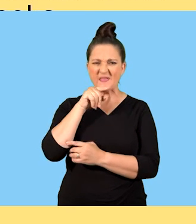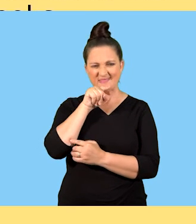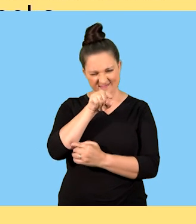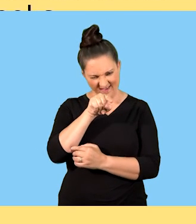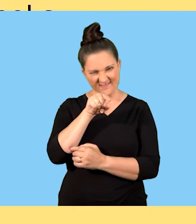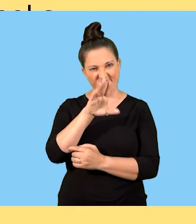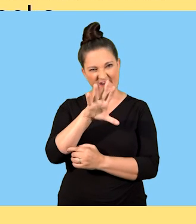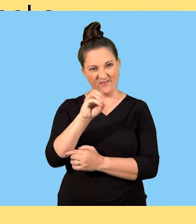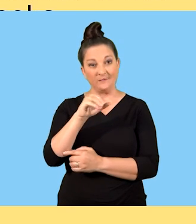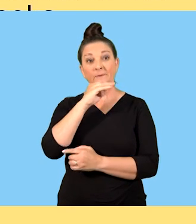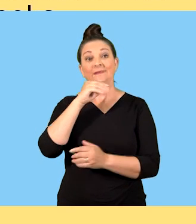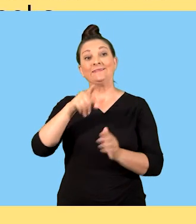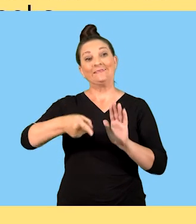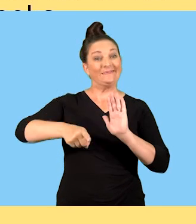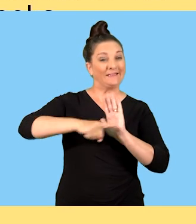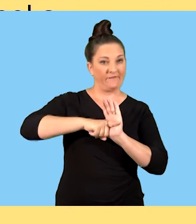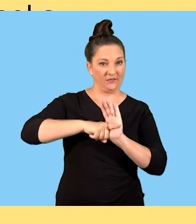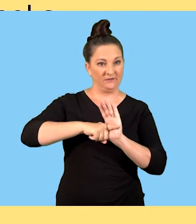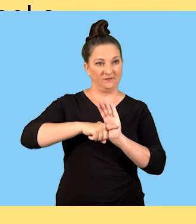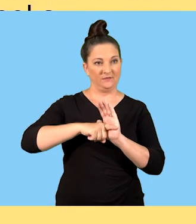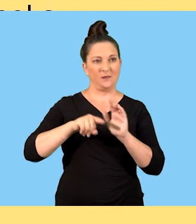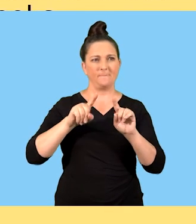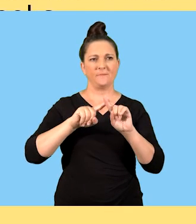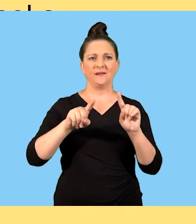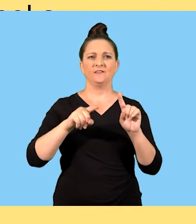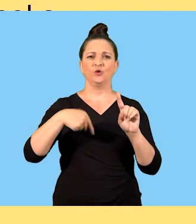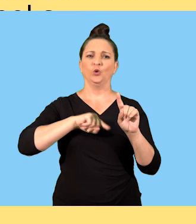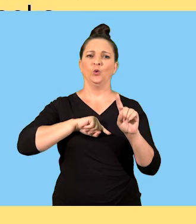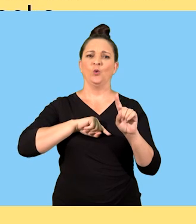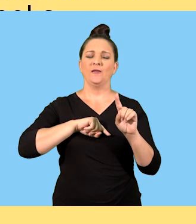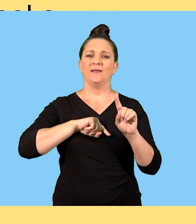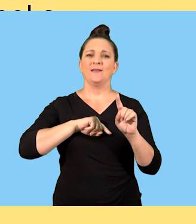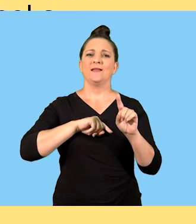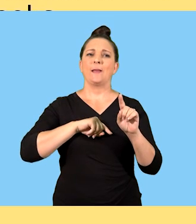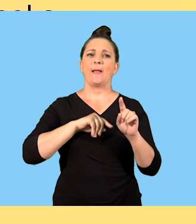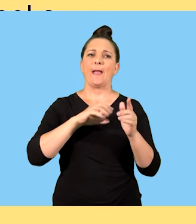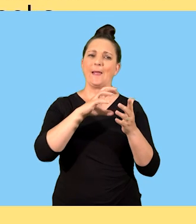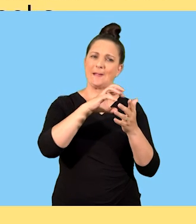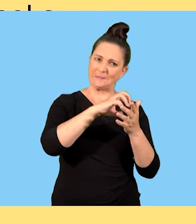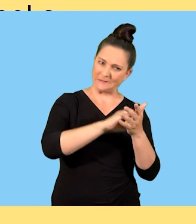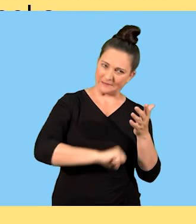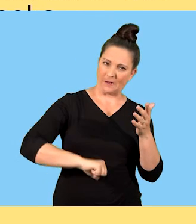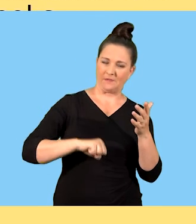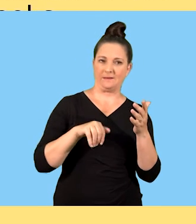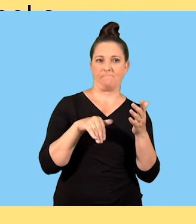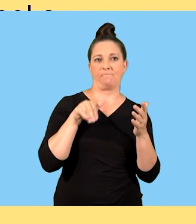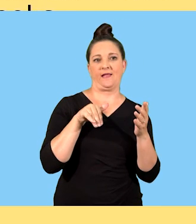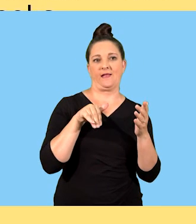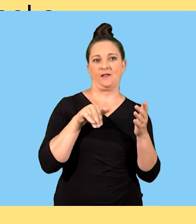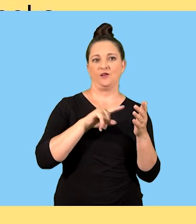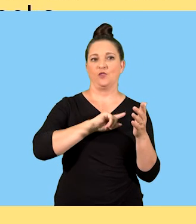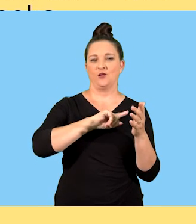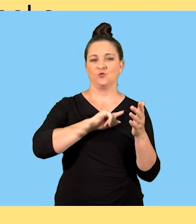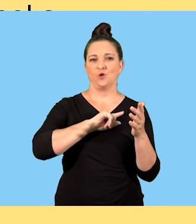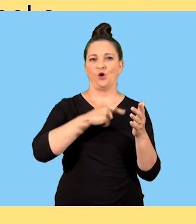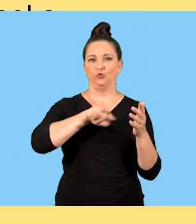And the moment we receive money, we debit our bank account. That means we are decreasing that